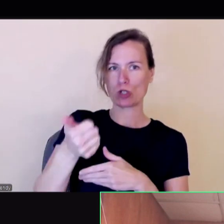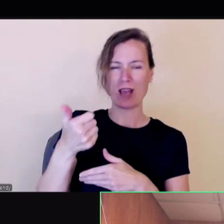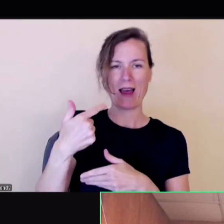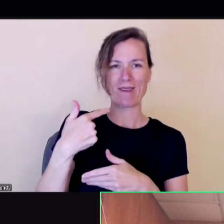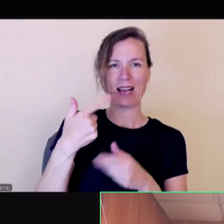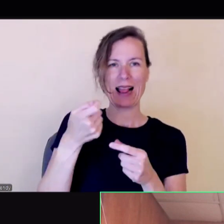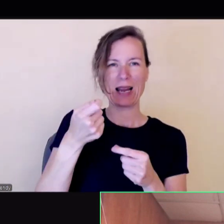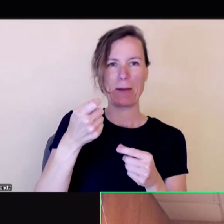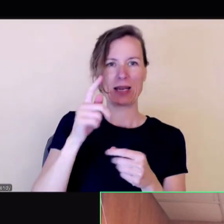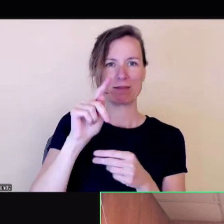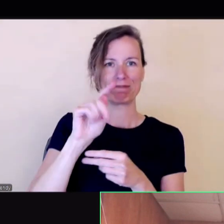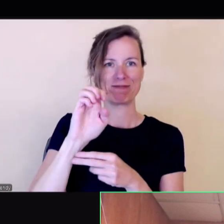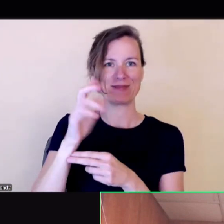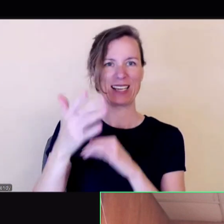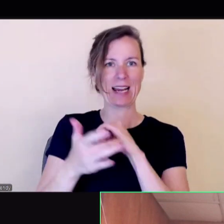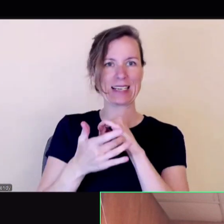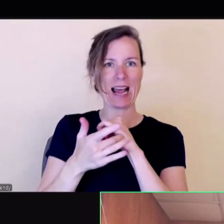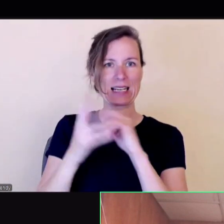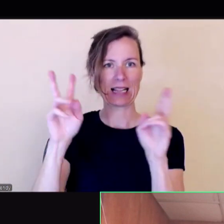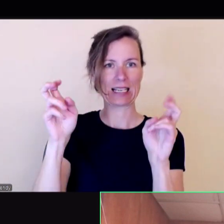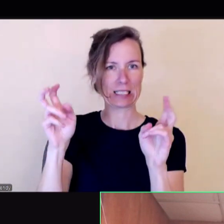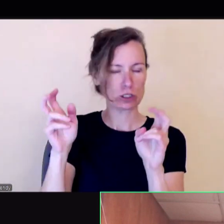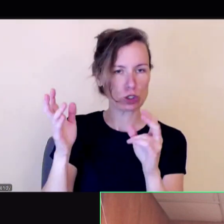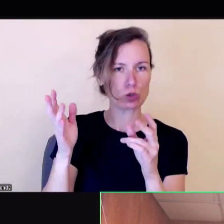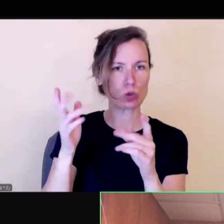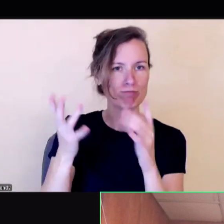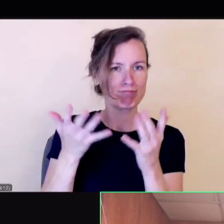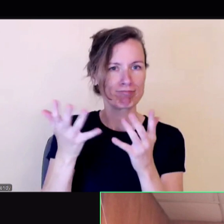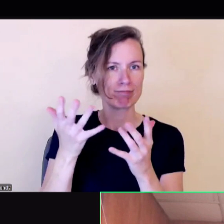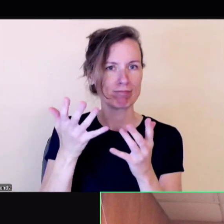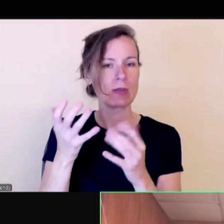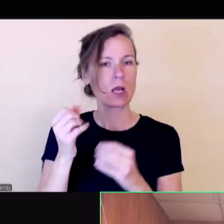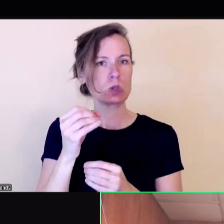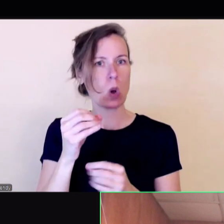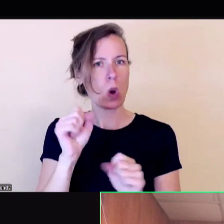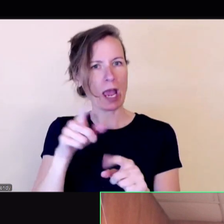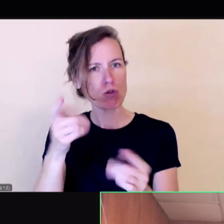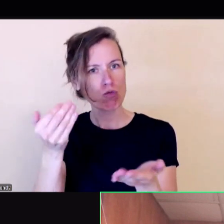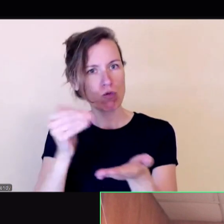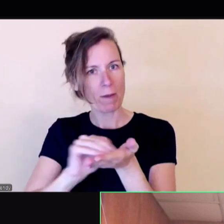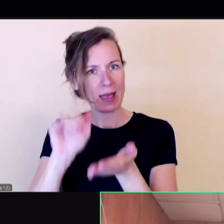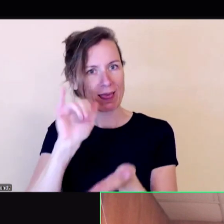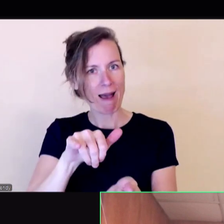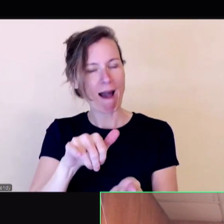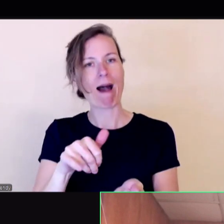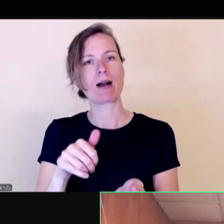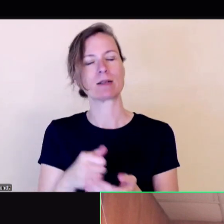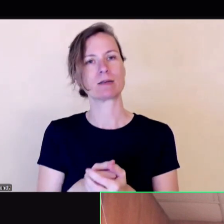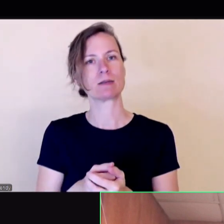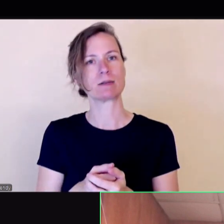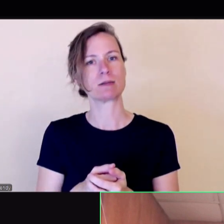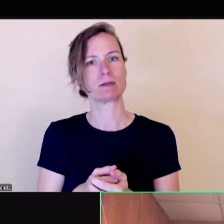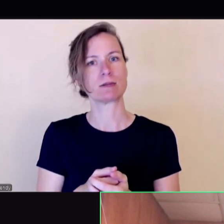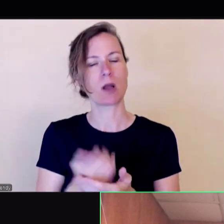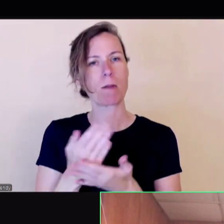But I noticed they resolved it. So if you wouldn't mind sort of repeating that. And I think for some